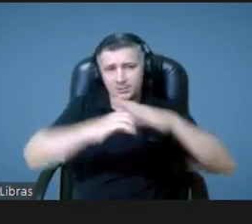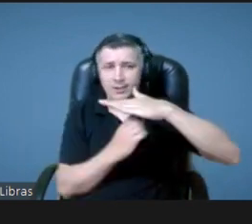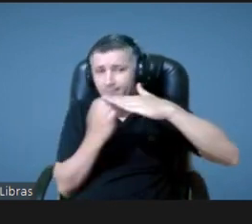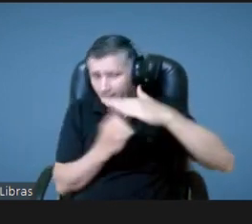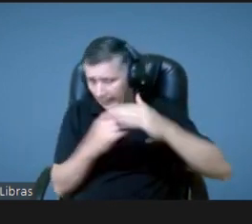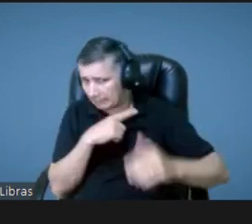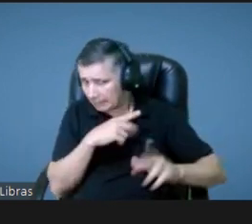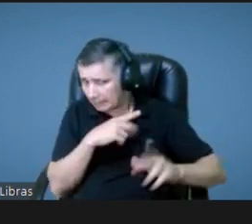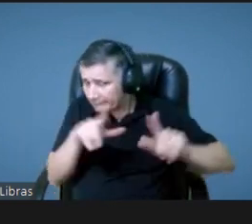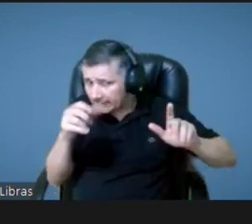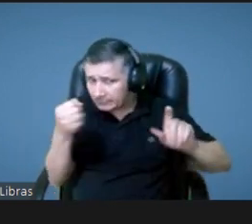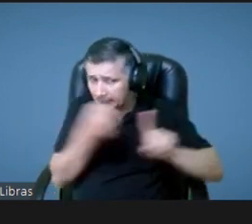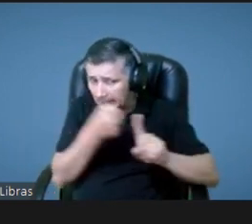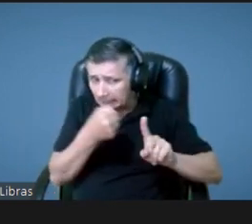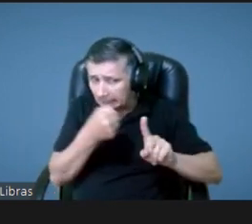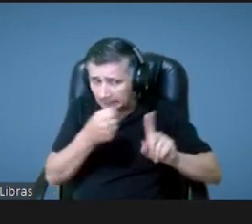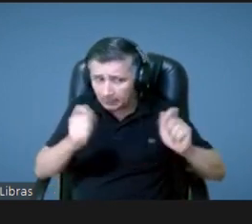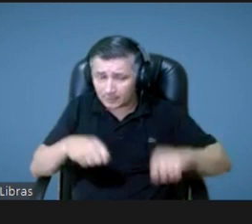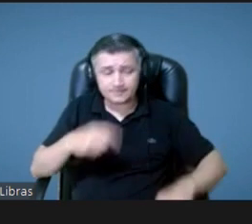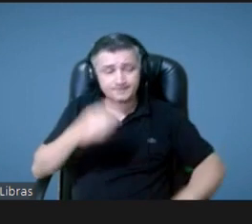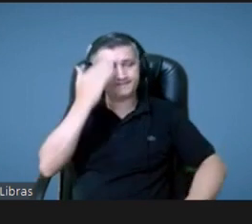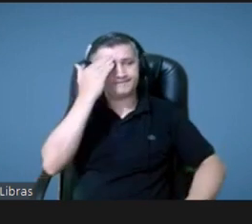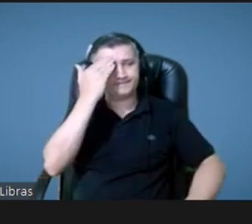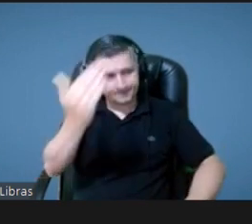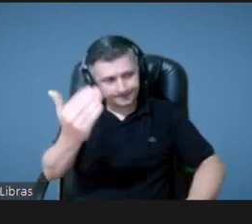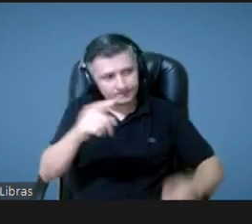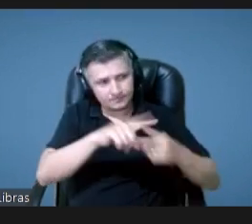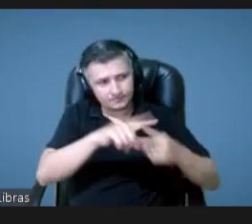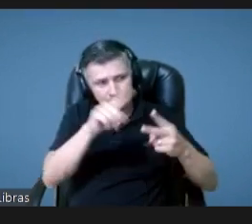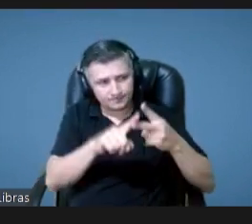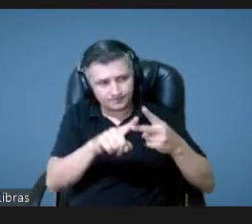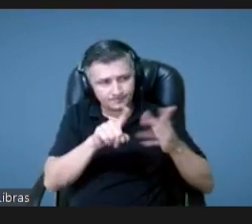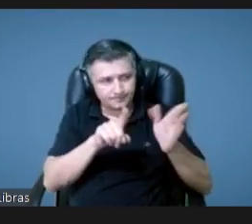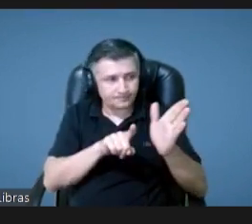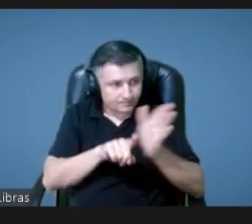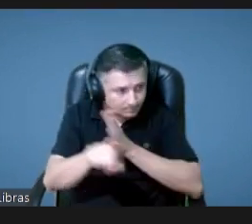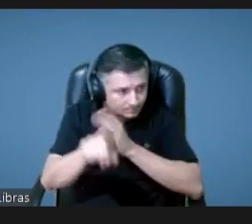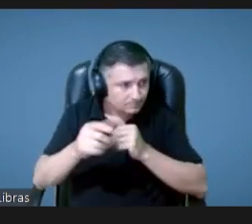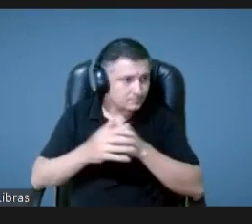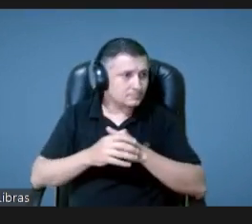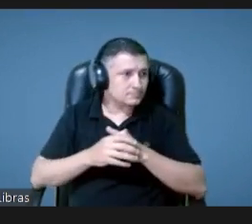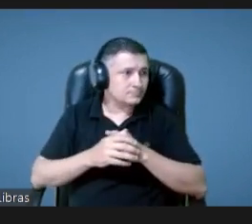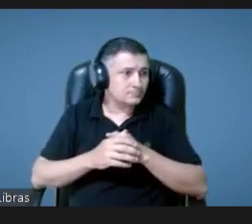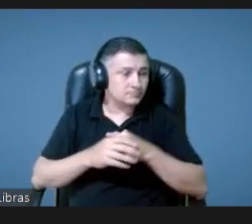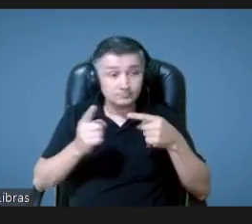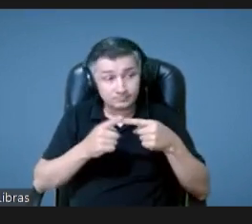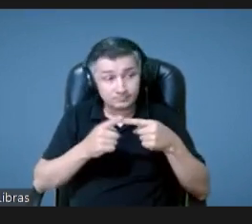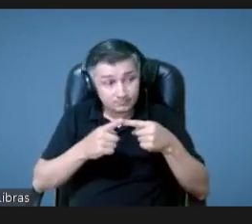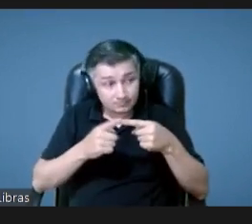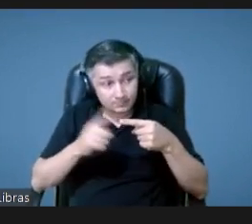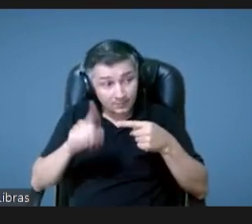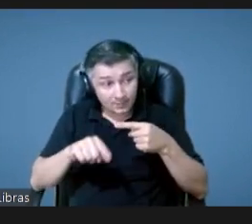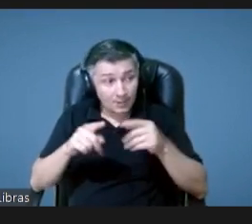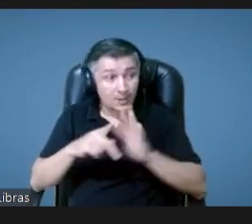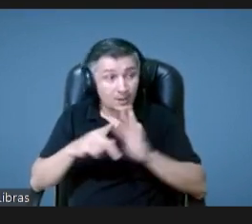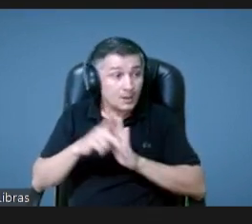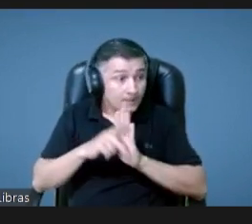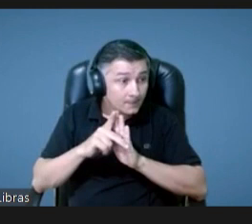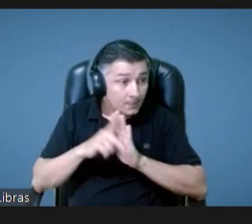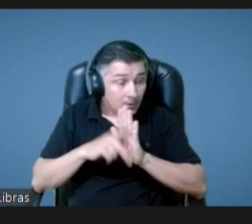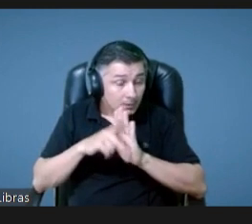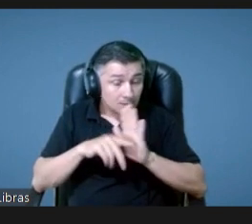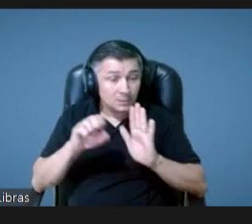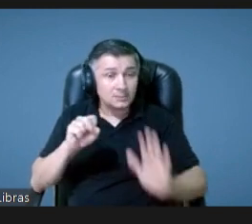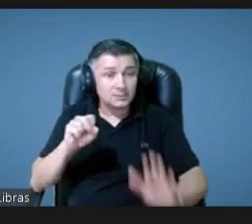in terms of the cash generation of the real estate development business? Thank you for your two questions. First,